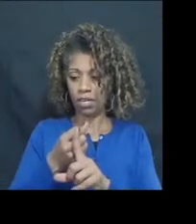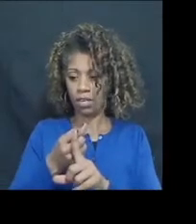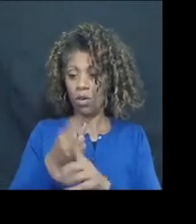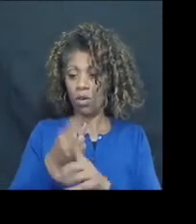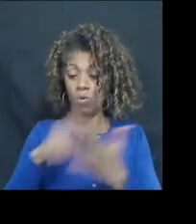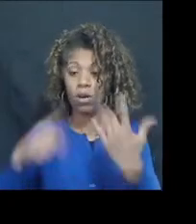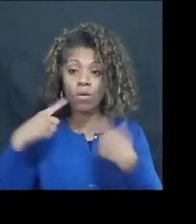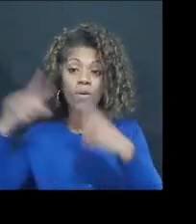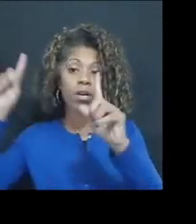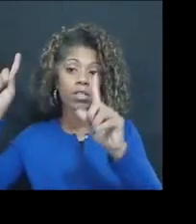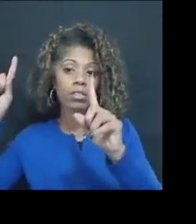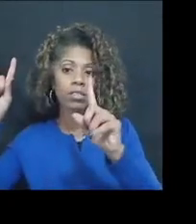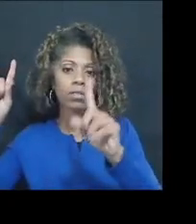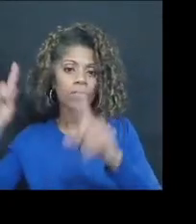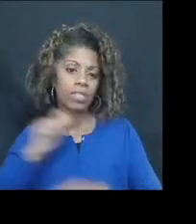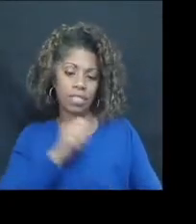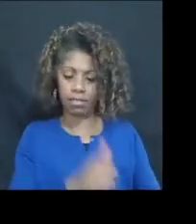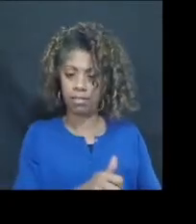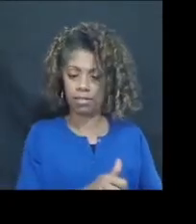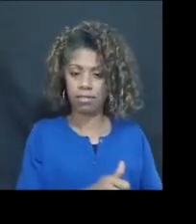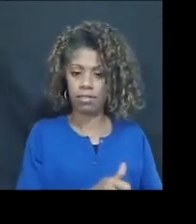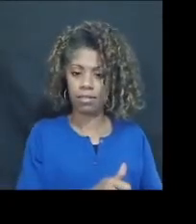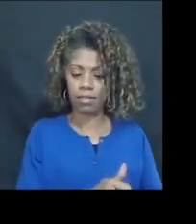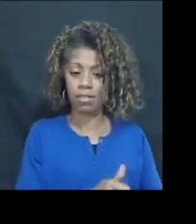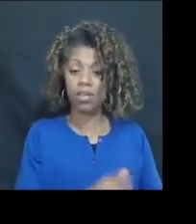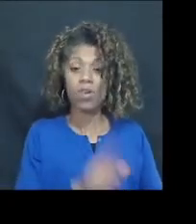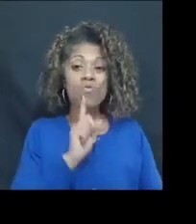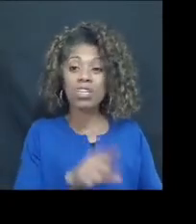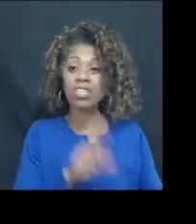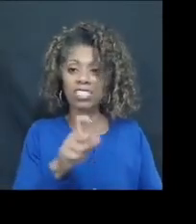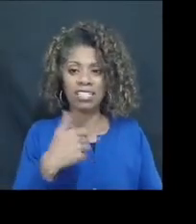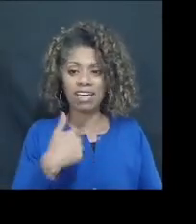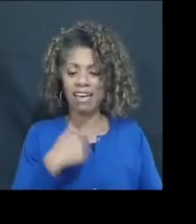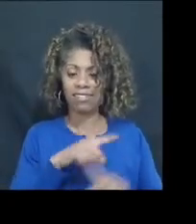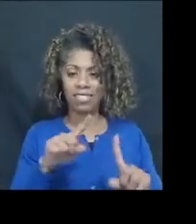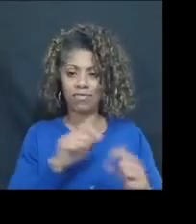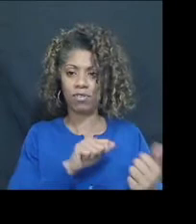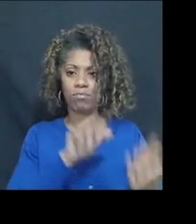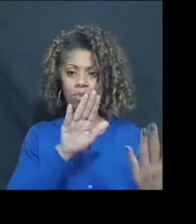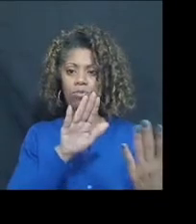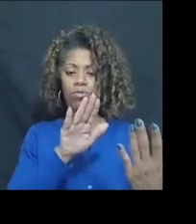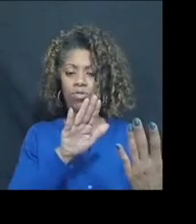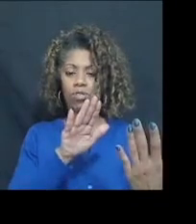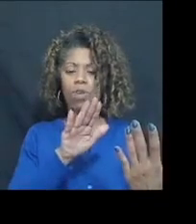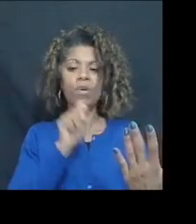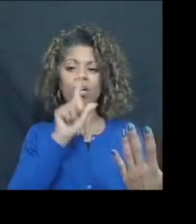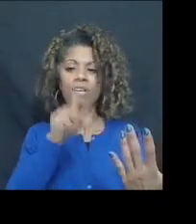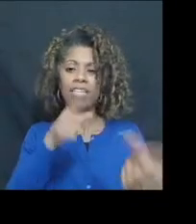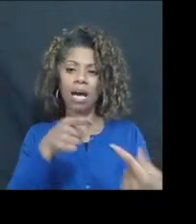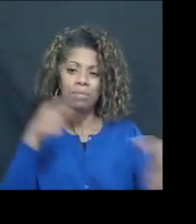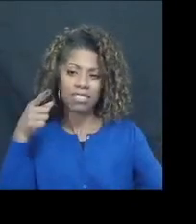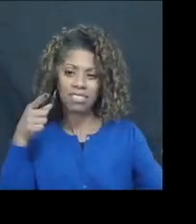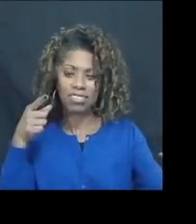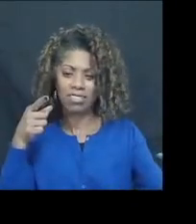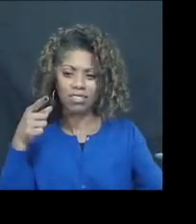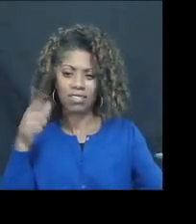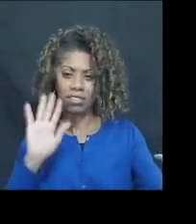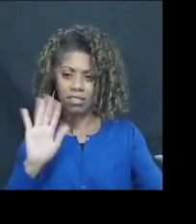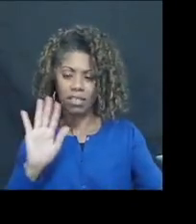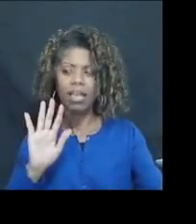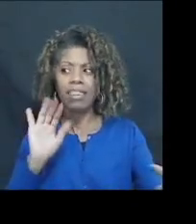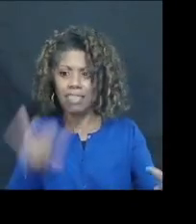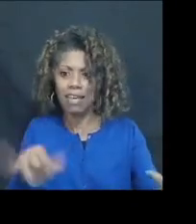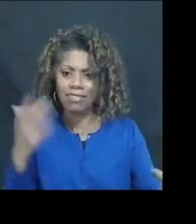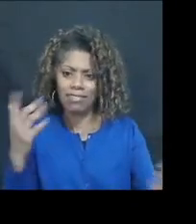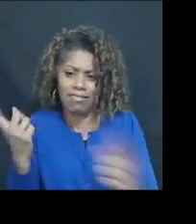different approach to people than our opposition does. Our opposition loves to denigrate people on purpose, right? That's what they do, and they do. But